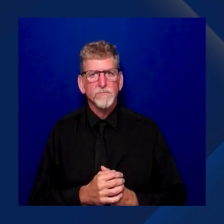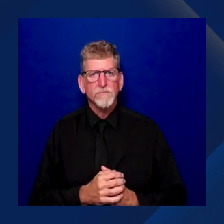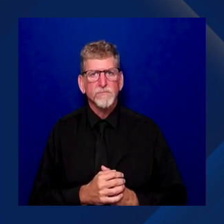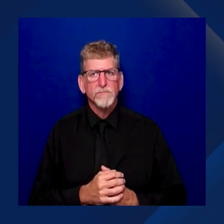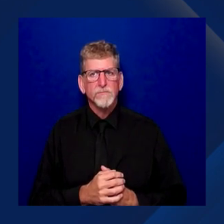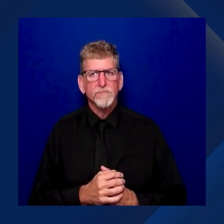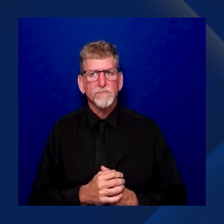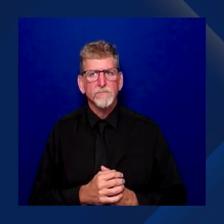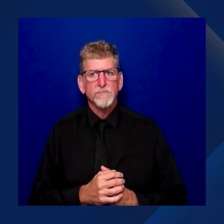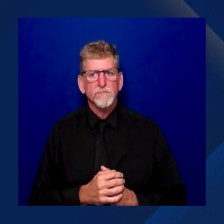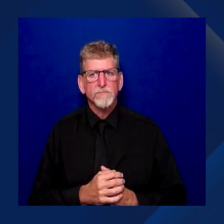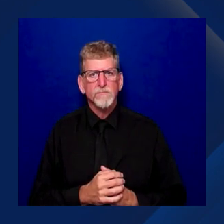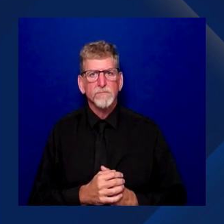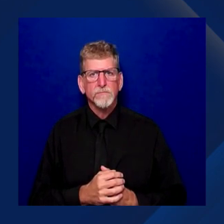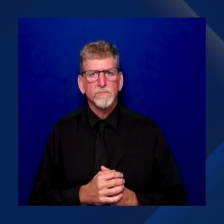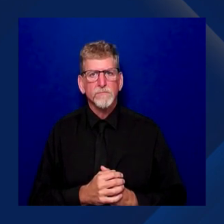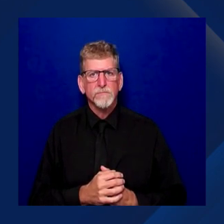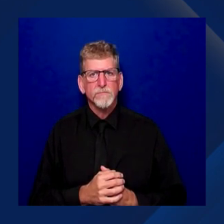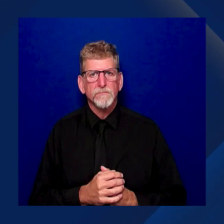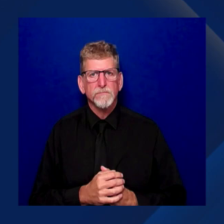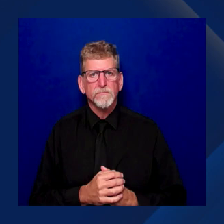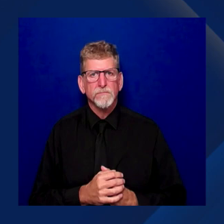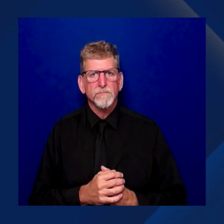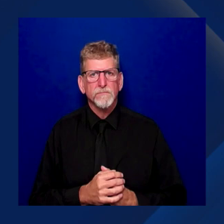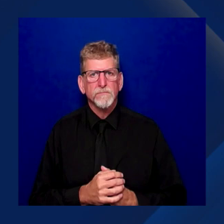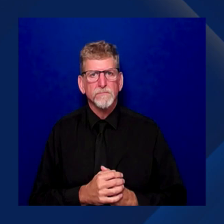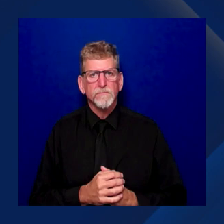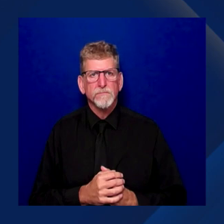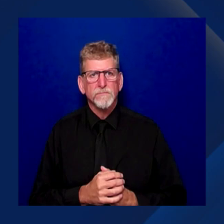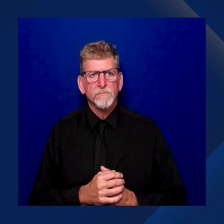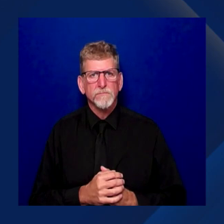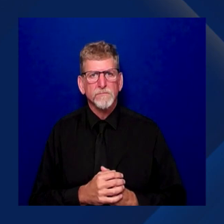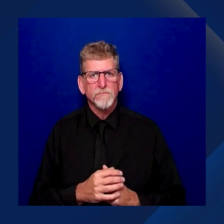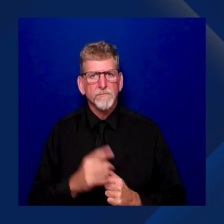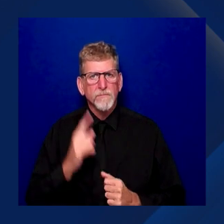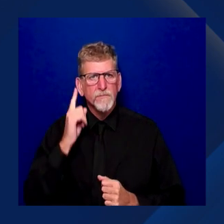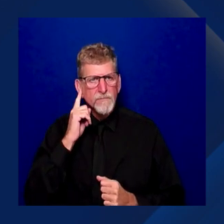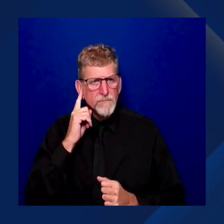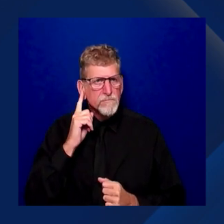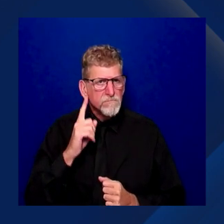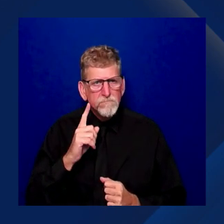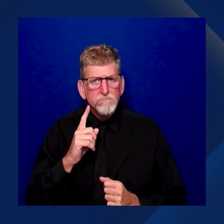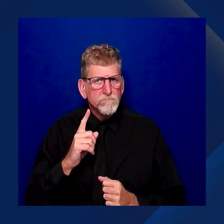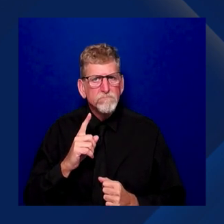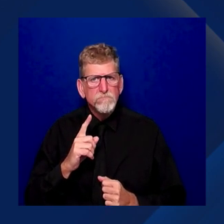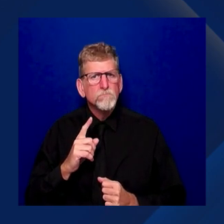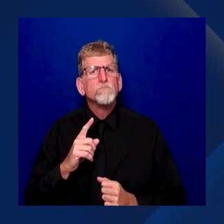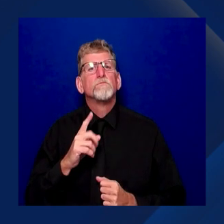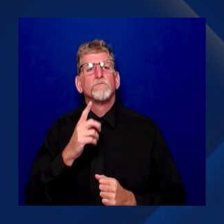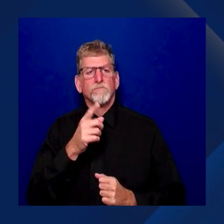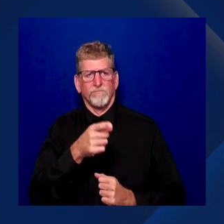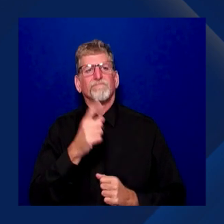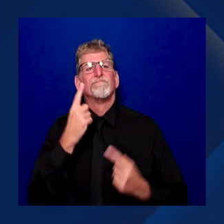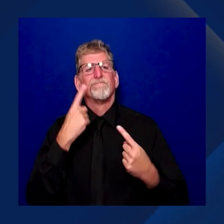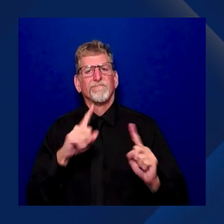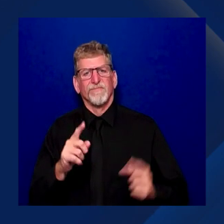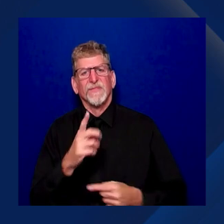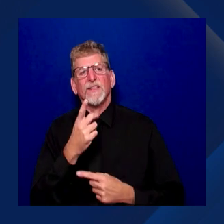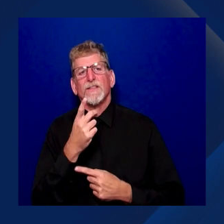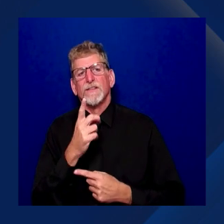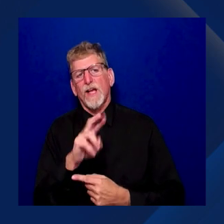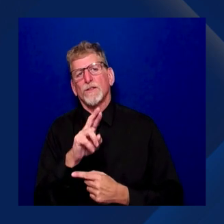Can you hear me? I'm having extreme technical difficulties. I can hear you. Okay. Yes, Dr. Whitehair. Right. And then after you,